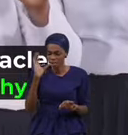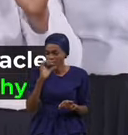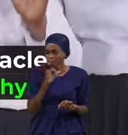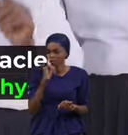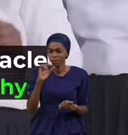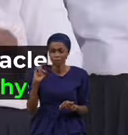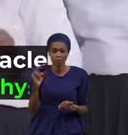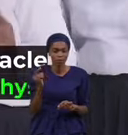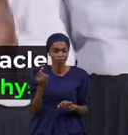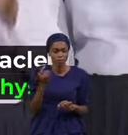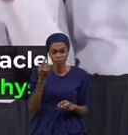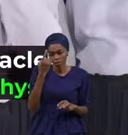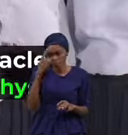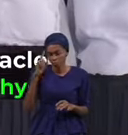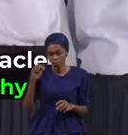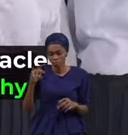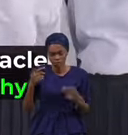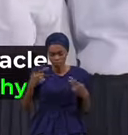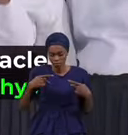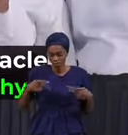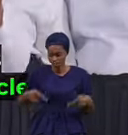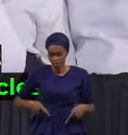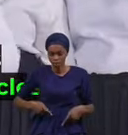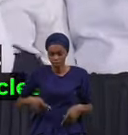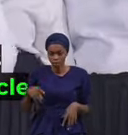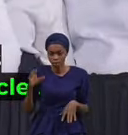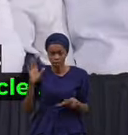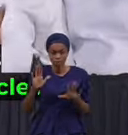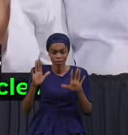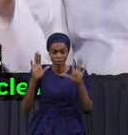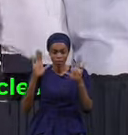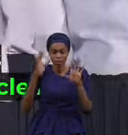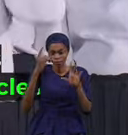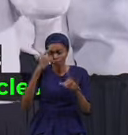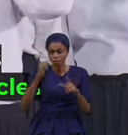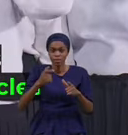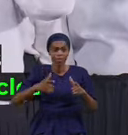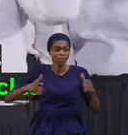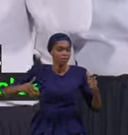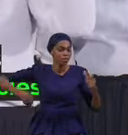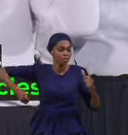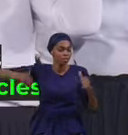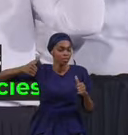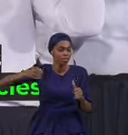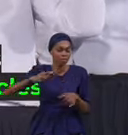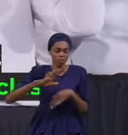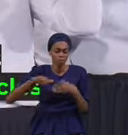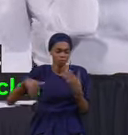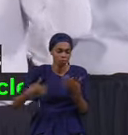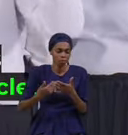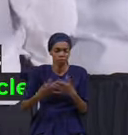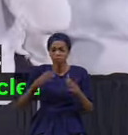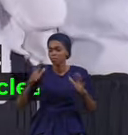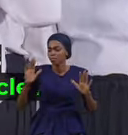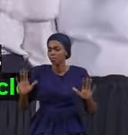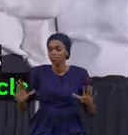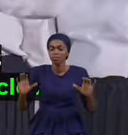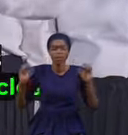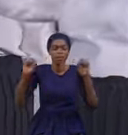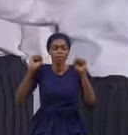not only for the physical miracles, for the greatest of